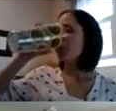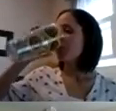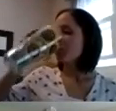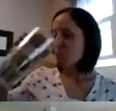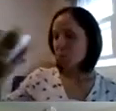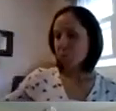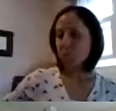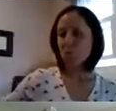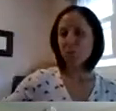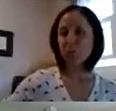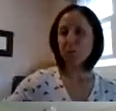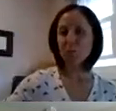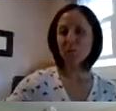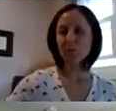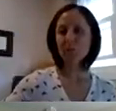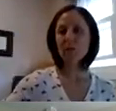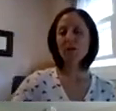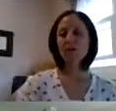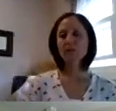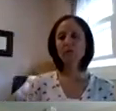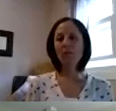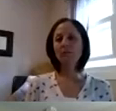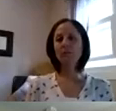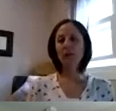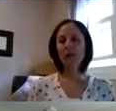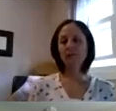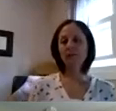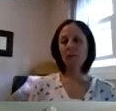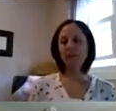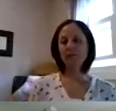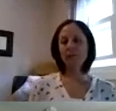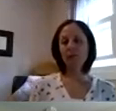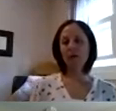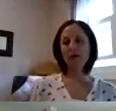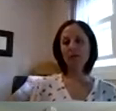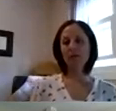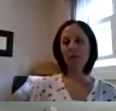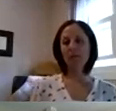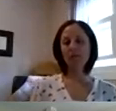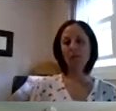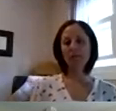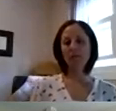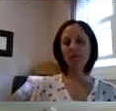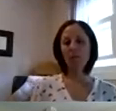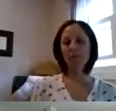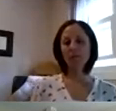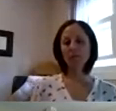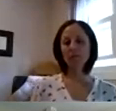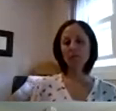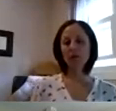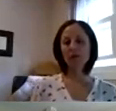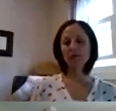those funds, but then we would expect organizations to turn around and make use of those funds right